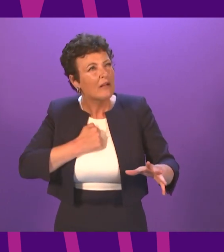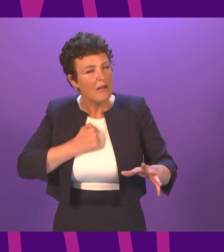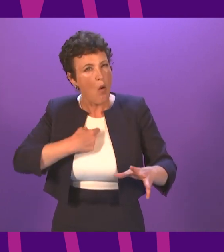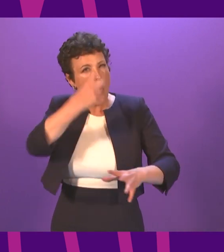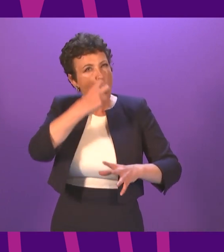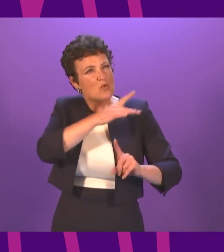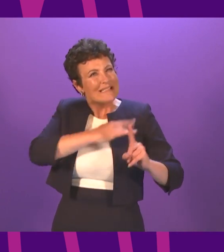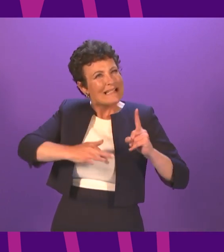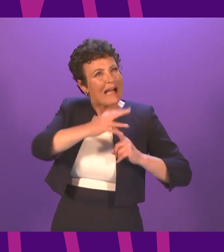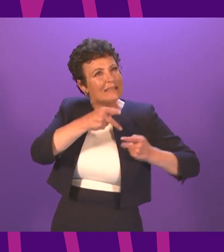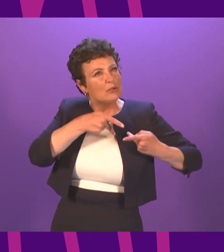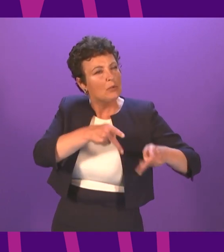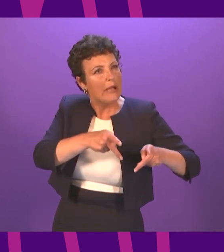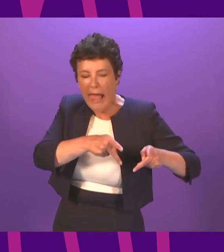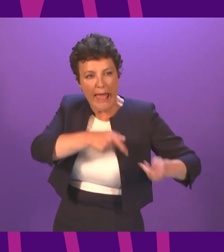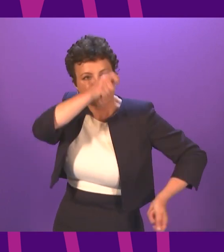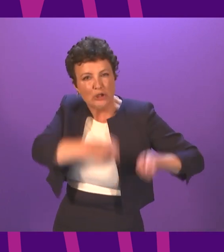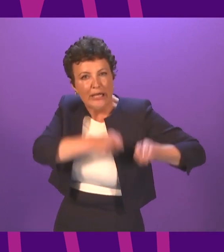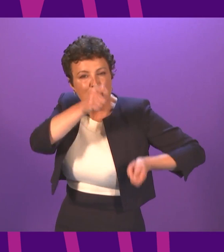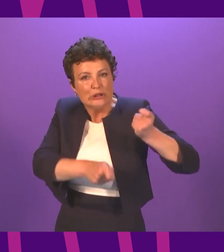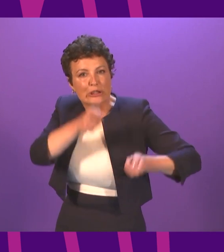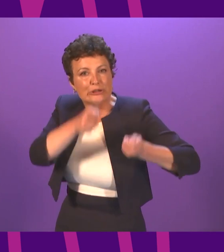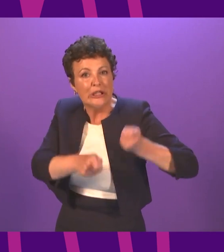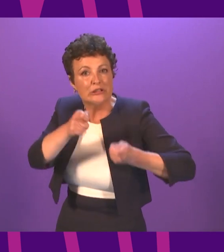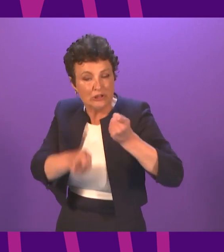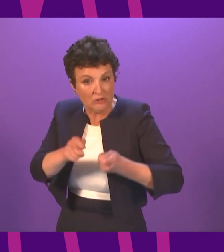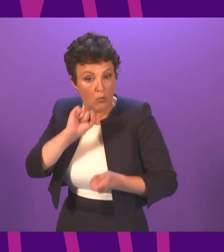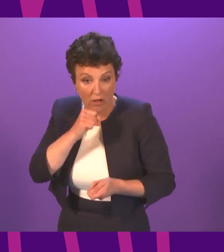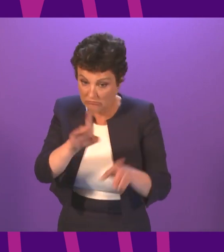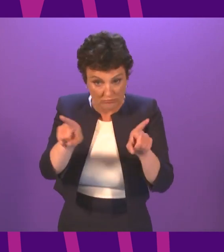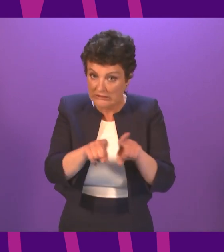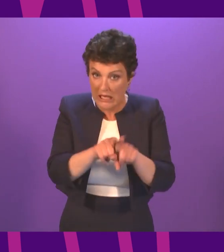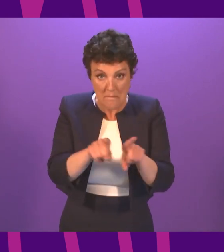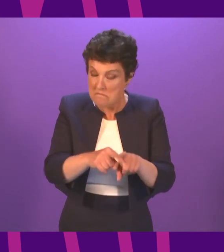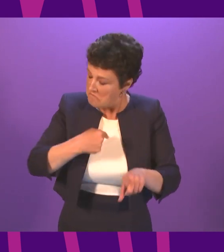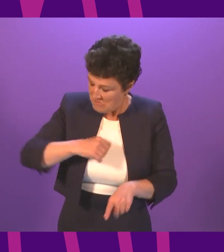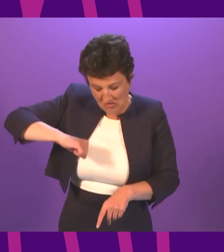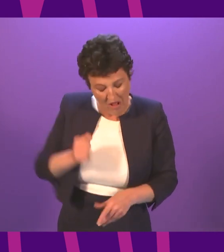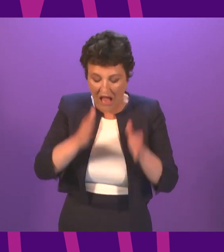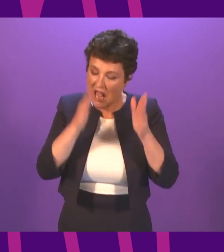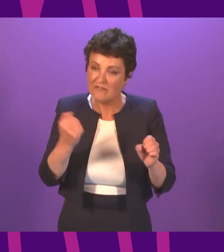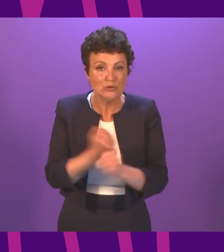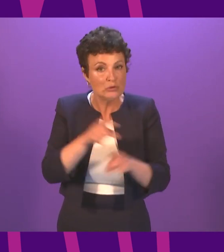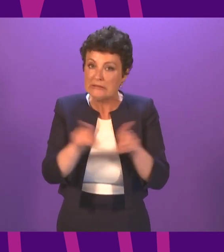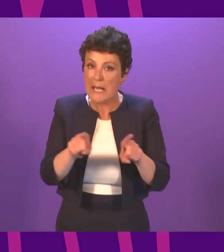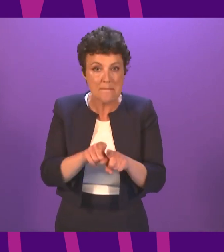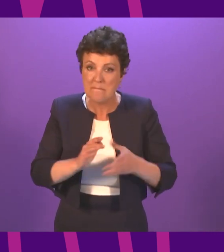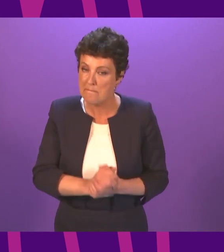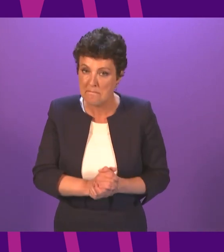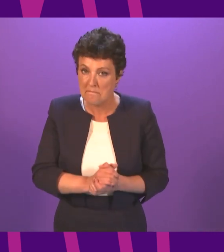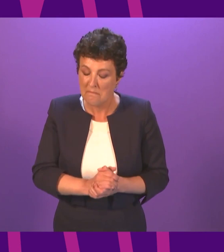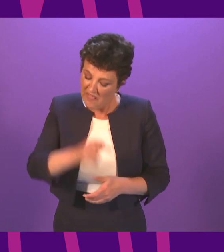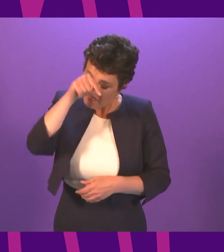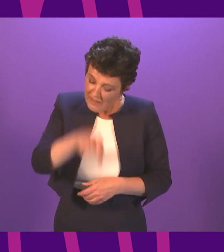want to be as they emerge from crisis. Here in Scotland, we must do so too. This is a time